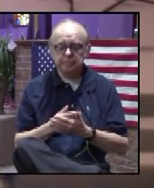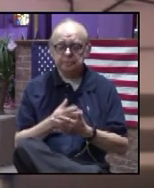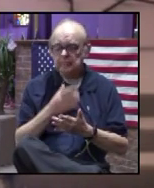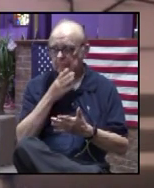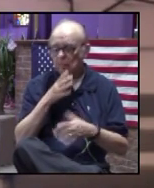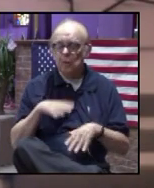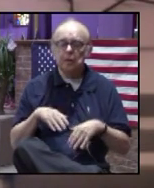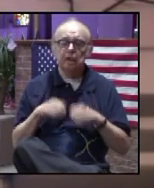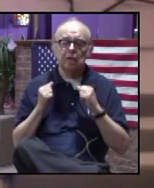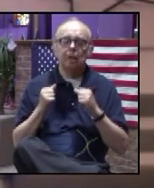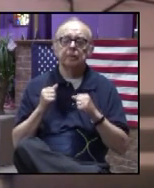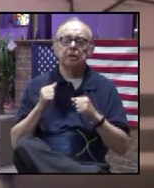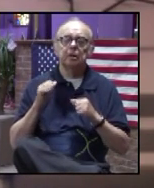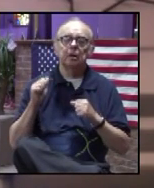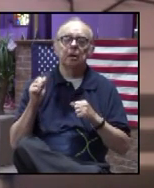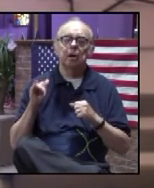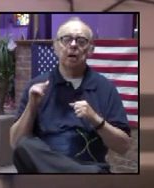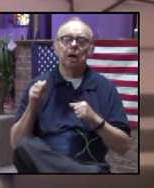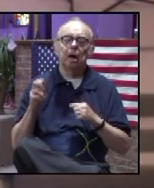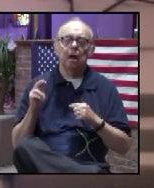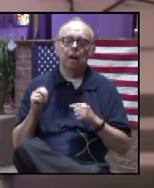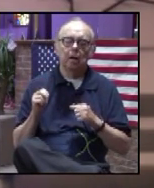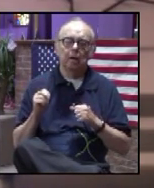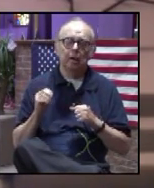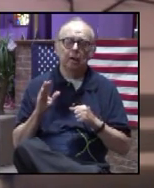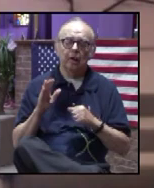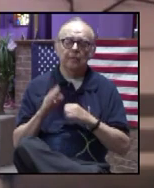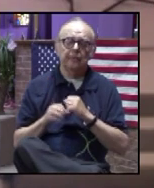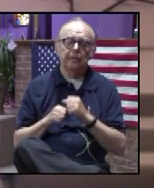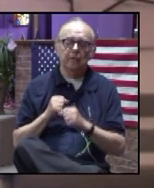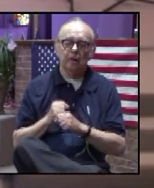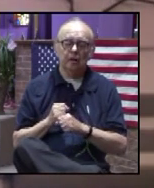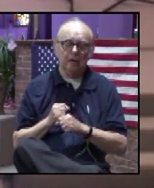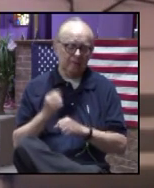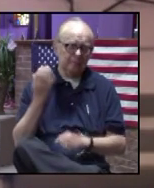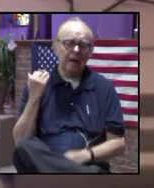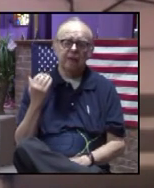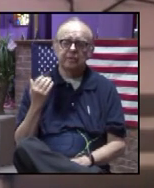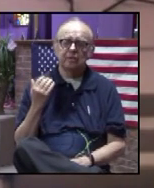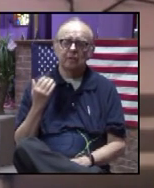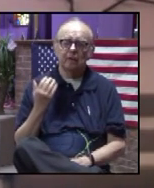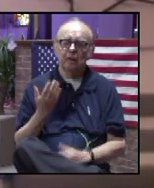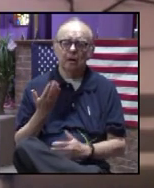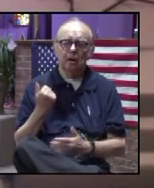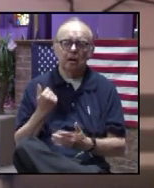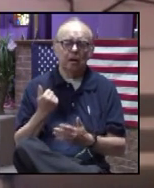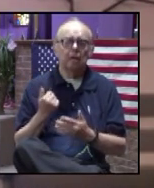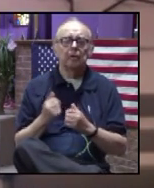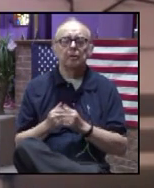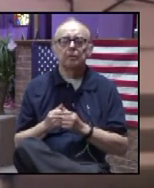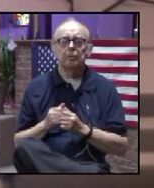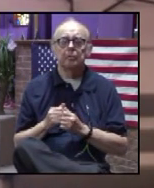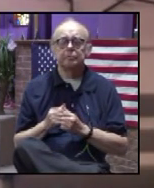John 15 years ago. before the incident happened.